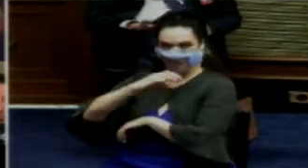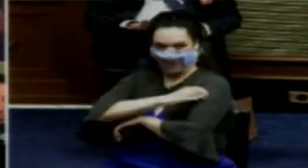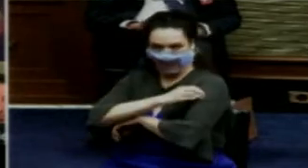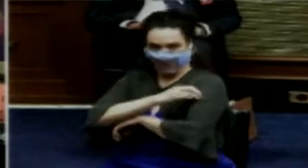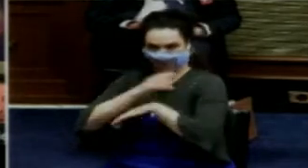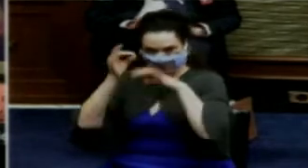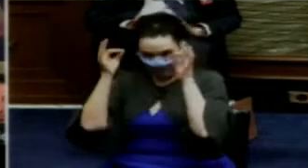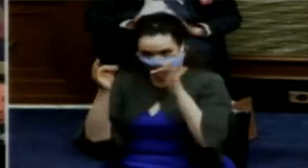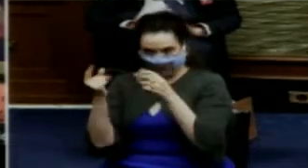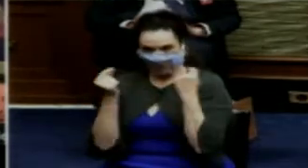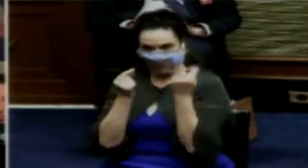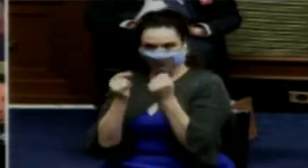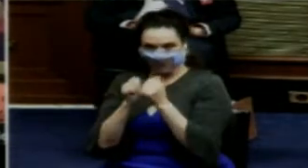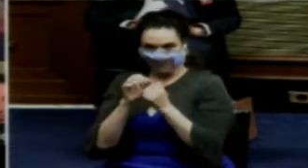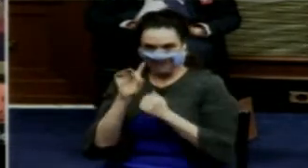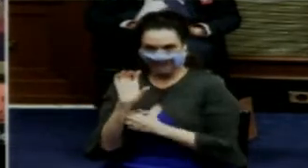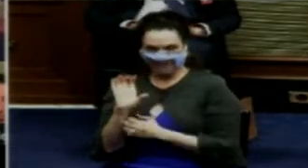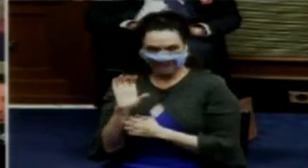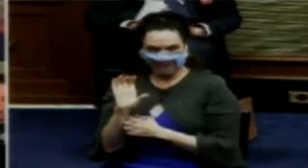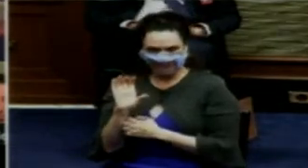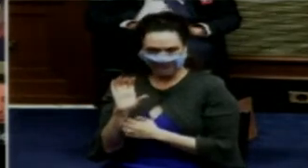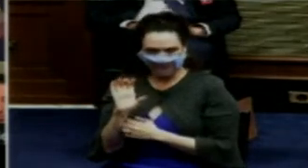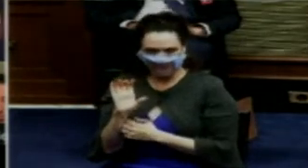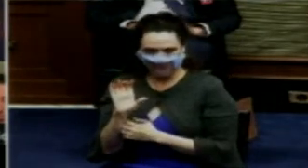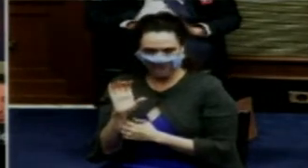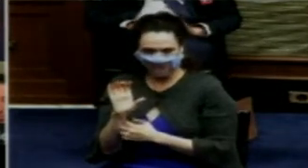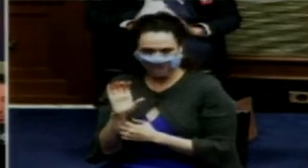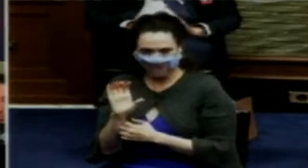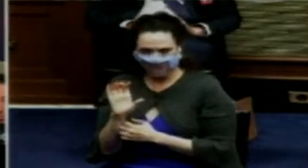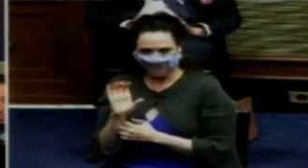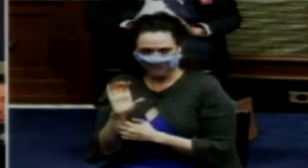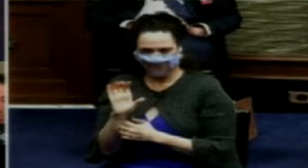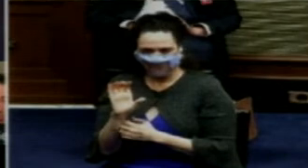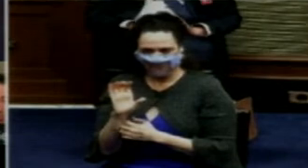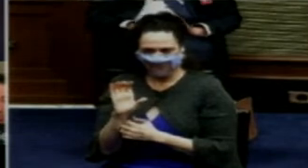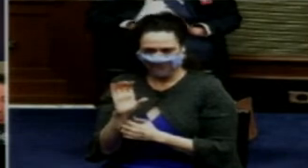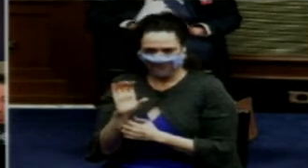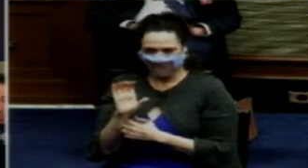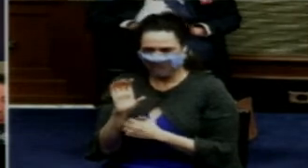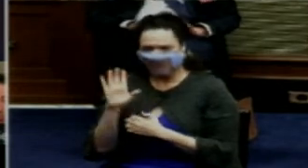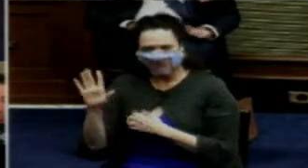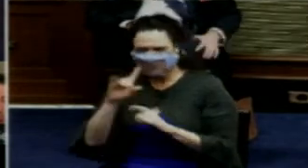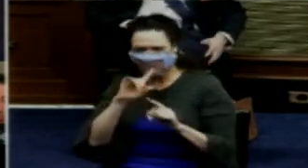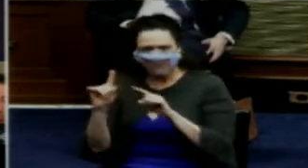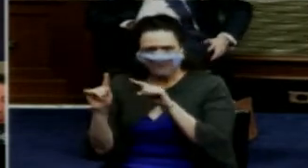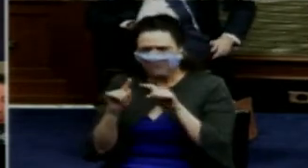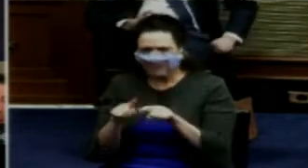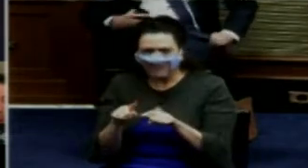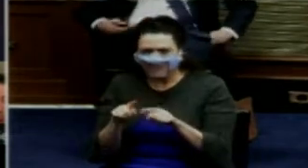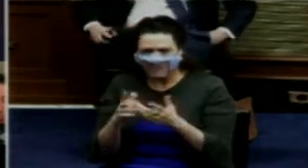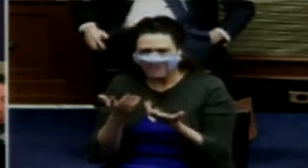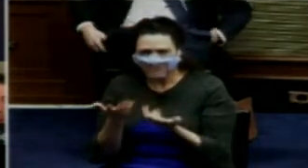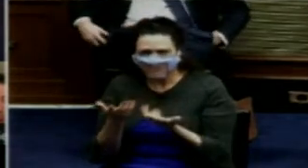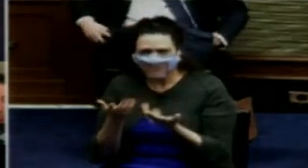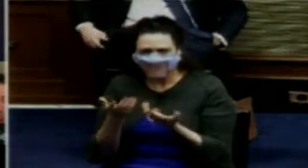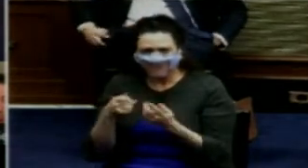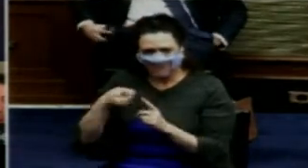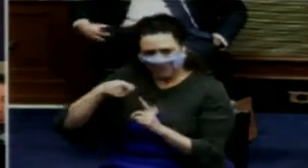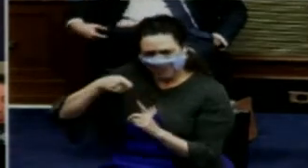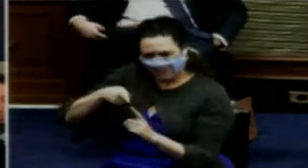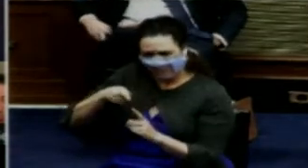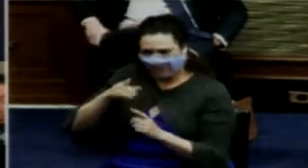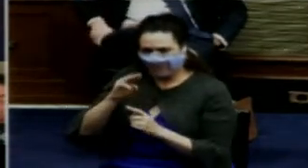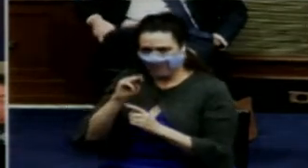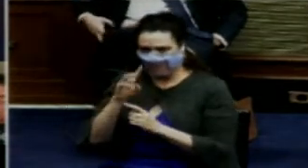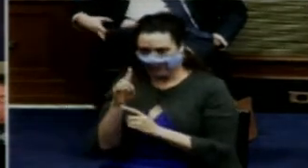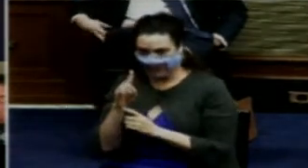right. Ms. Schwartz, what is your response to the argument that Maryland's